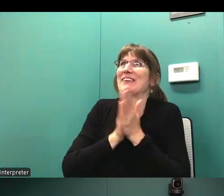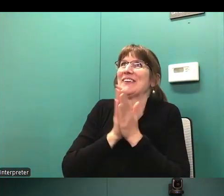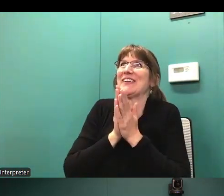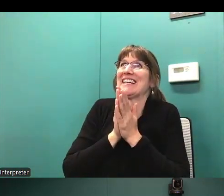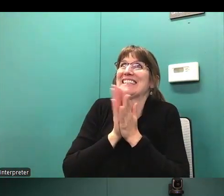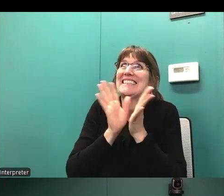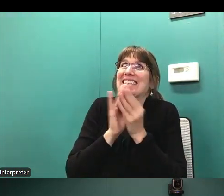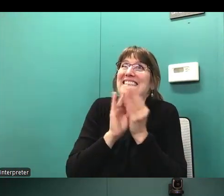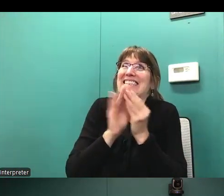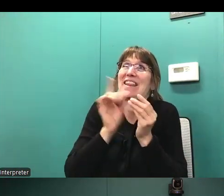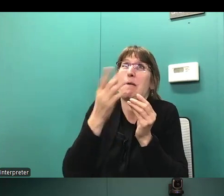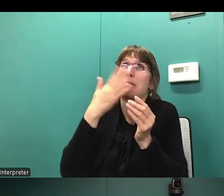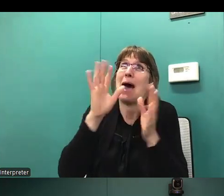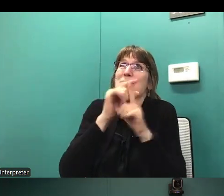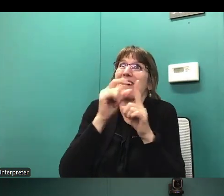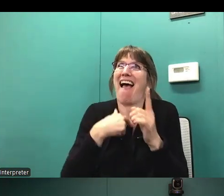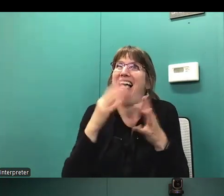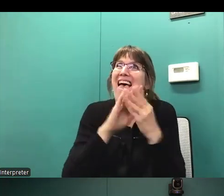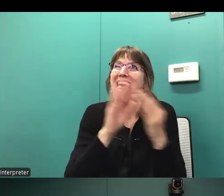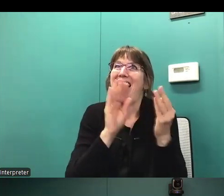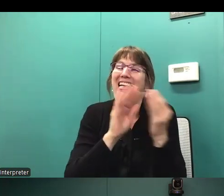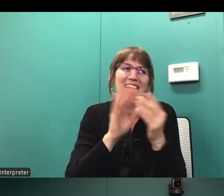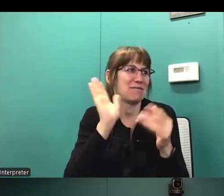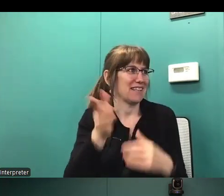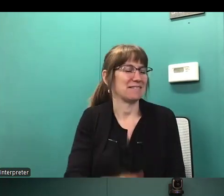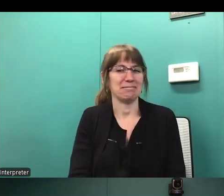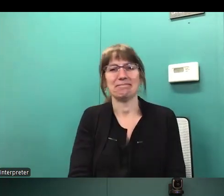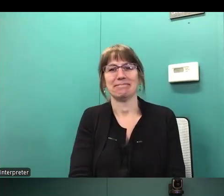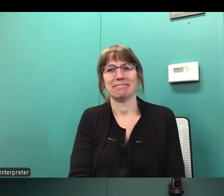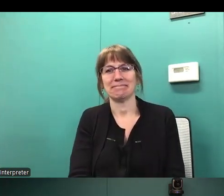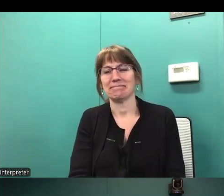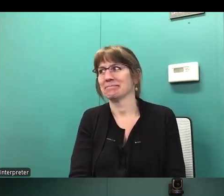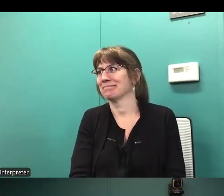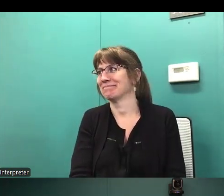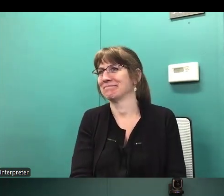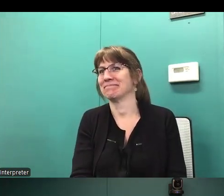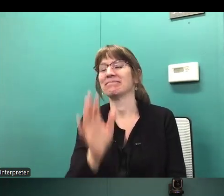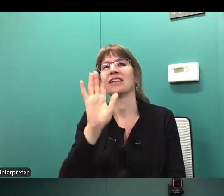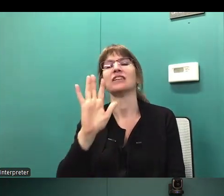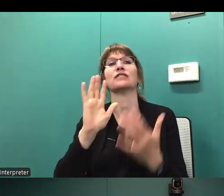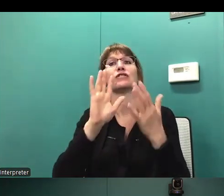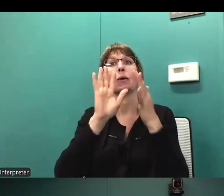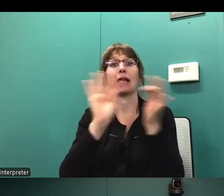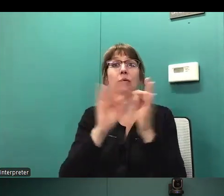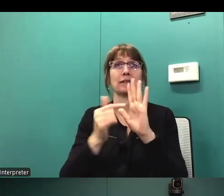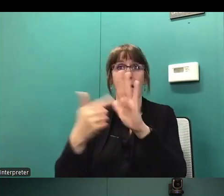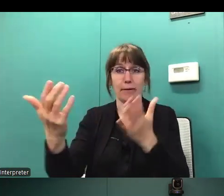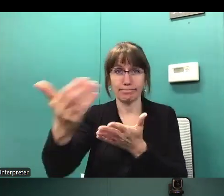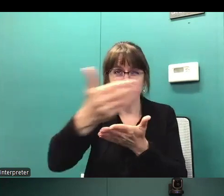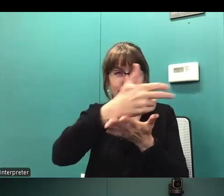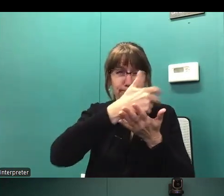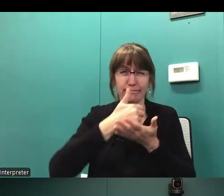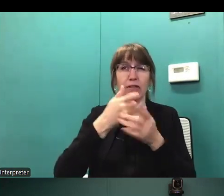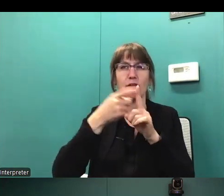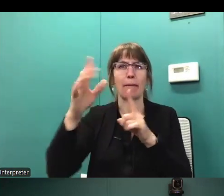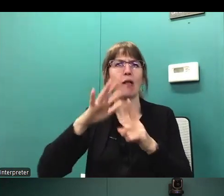Especially little boys. Bad words. Especially little boys. So collect the language sample in a location that's natural and